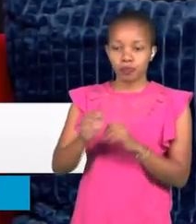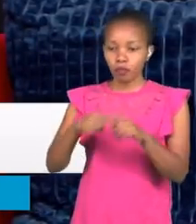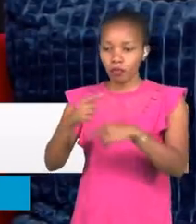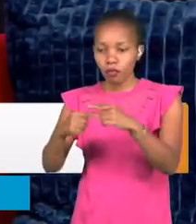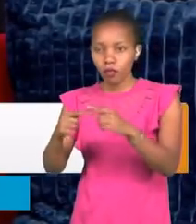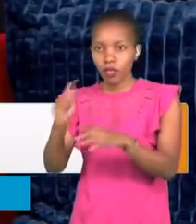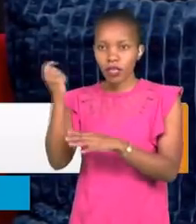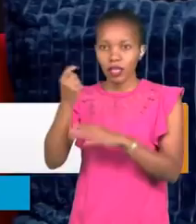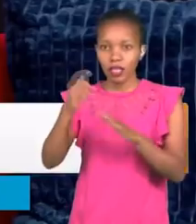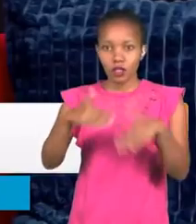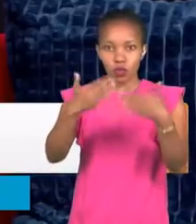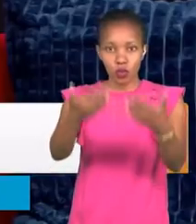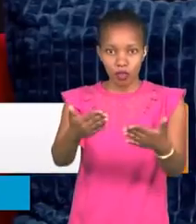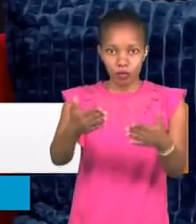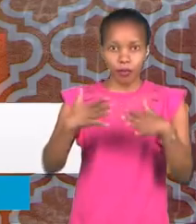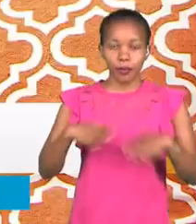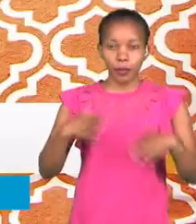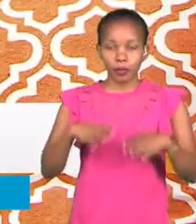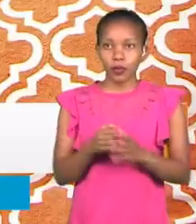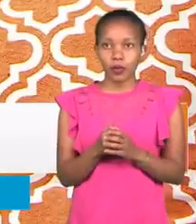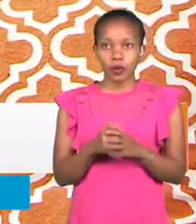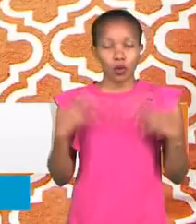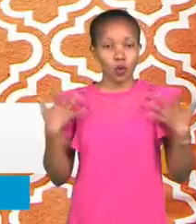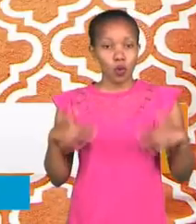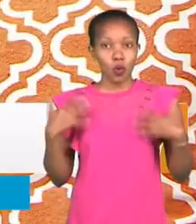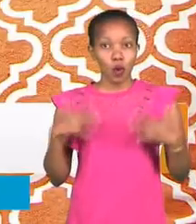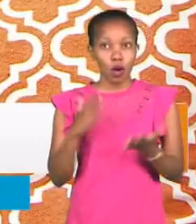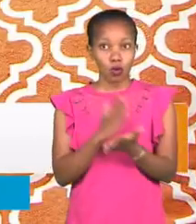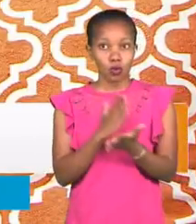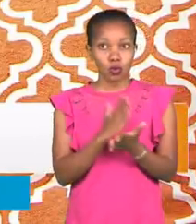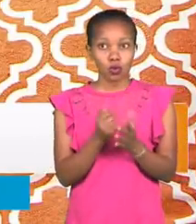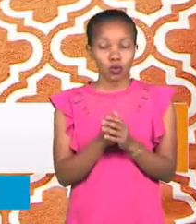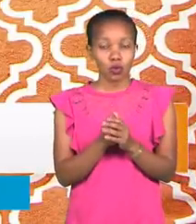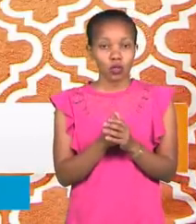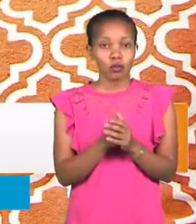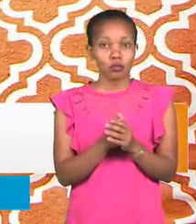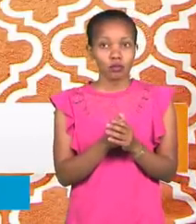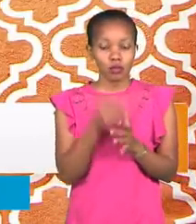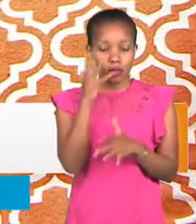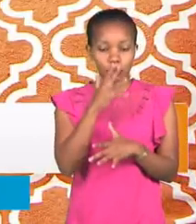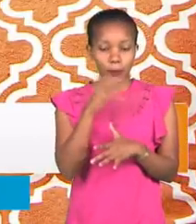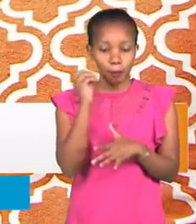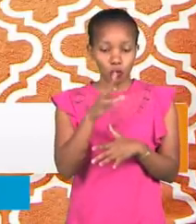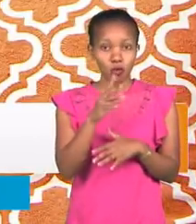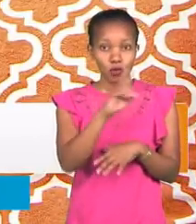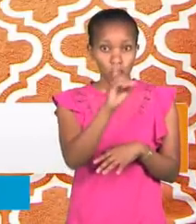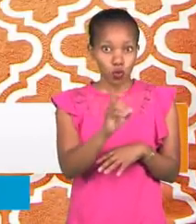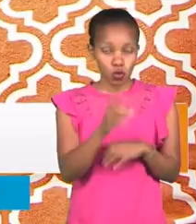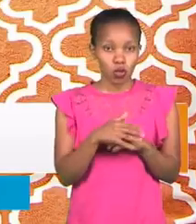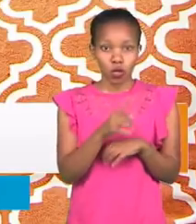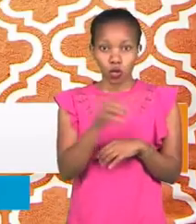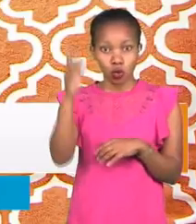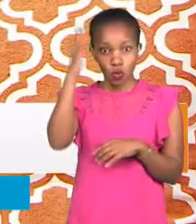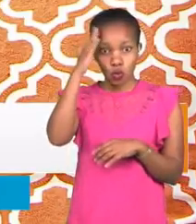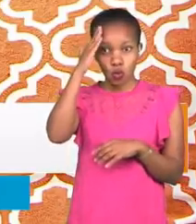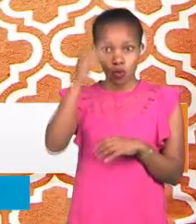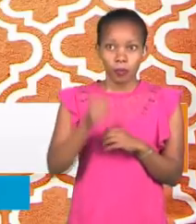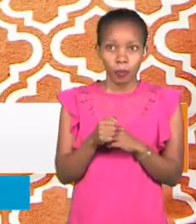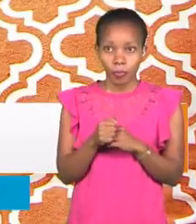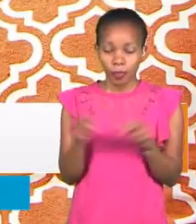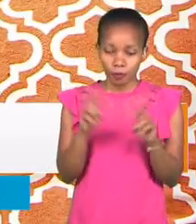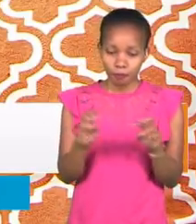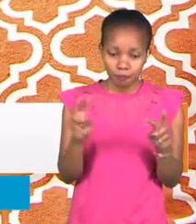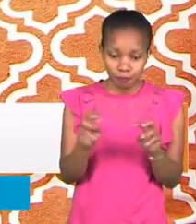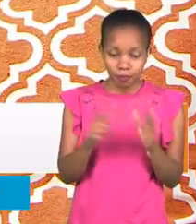to actually now giving? Wow. That's an awesome question, really. Mm-hmm. You know, research